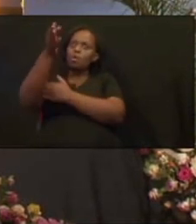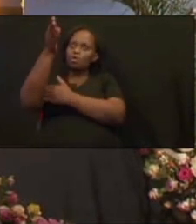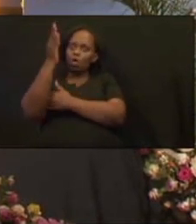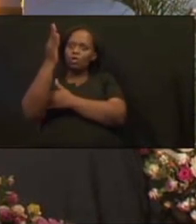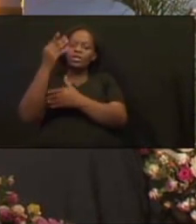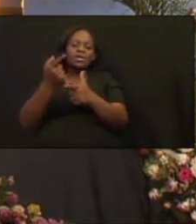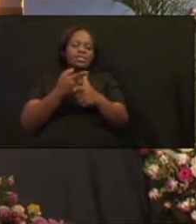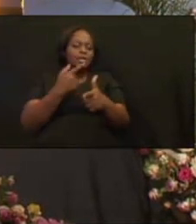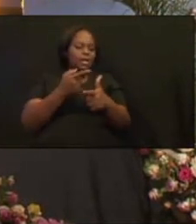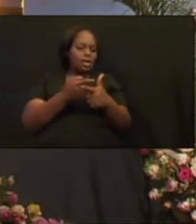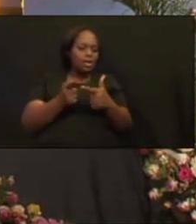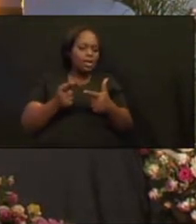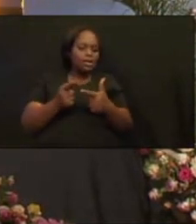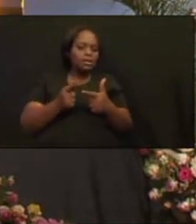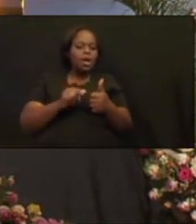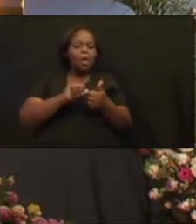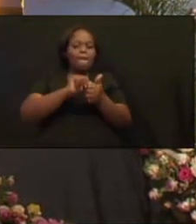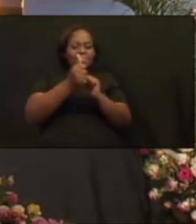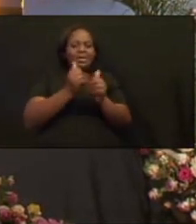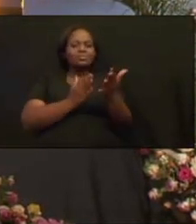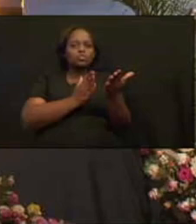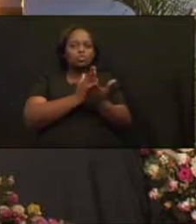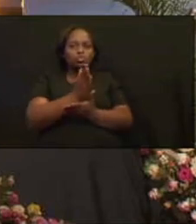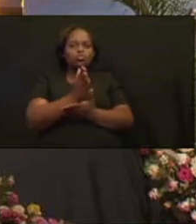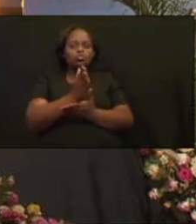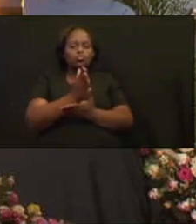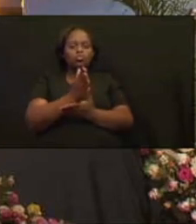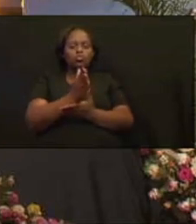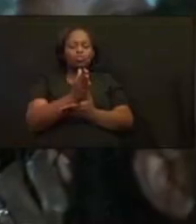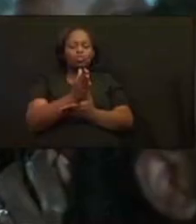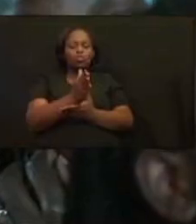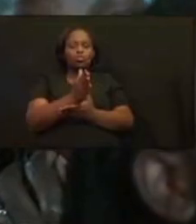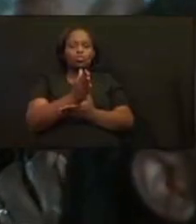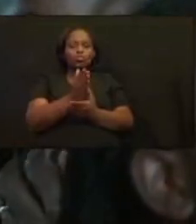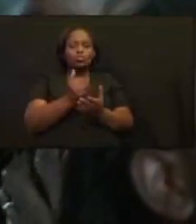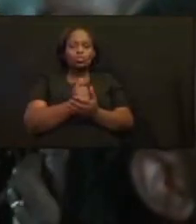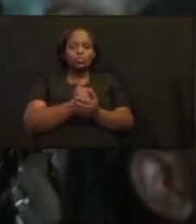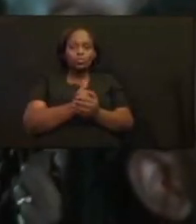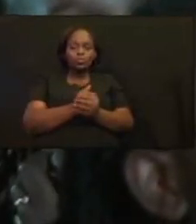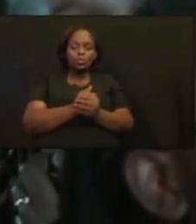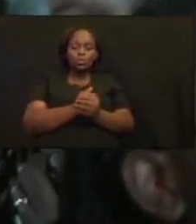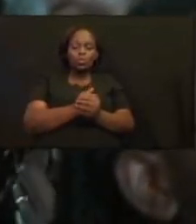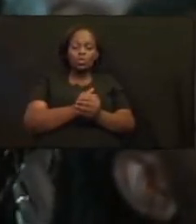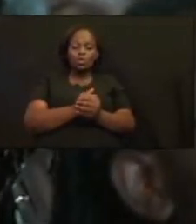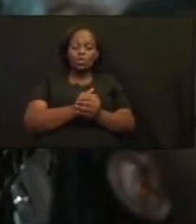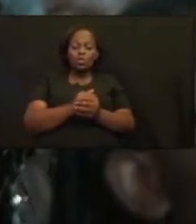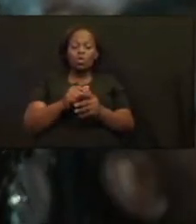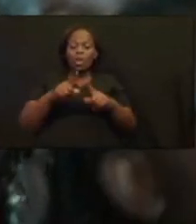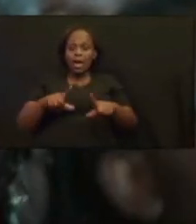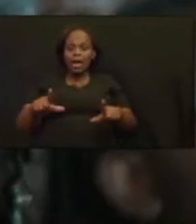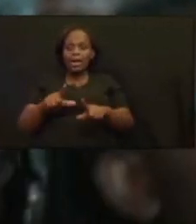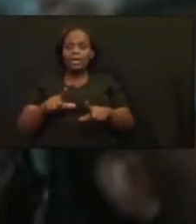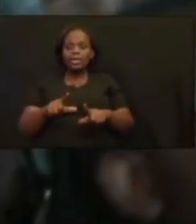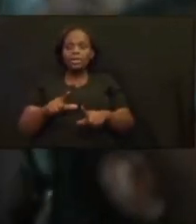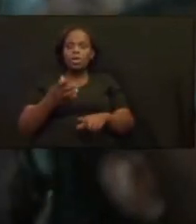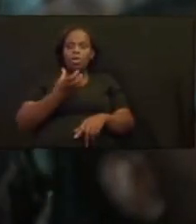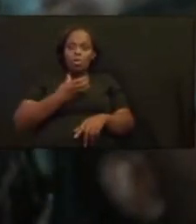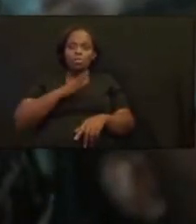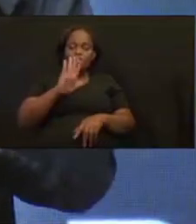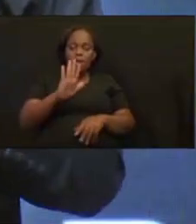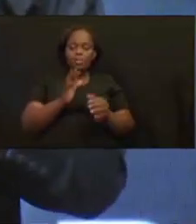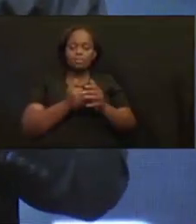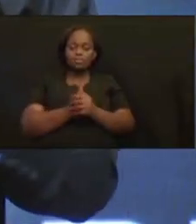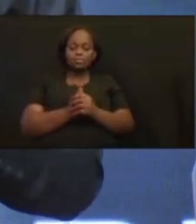through that soil. Are we together? And then it says you are sent from God as a witness. I want you to burn this into your